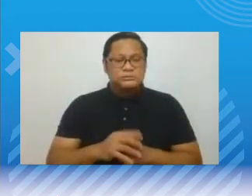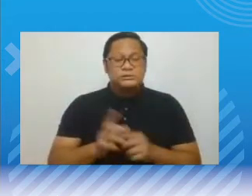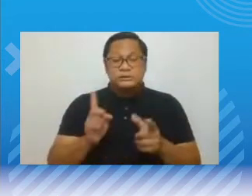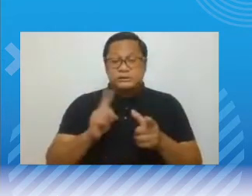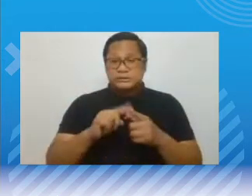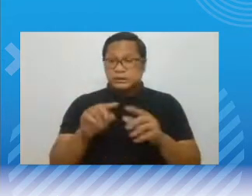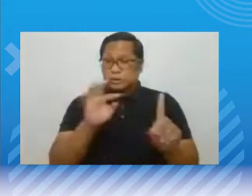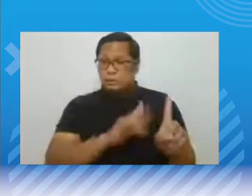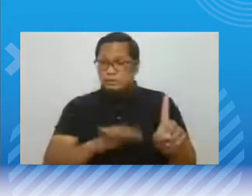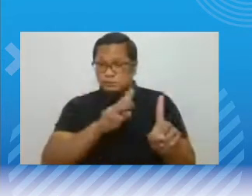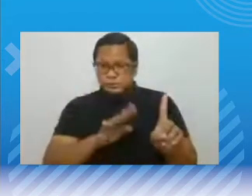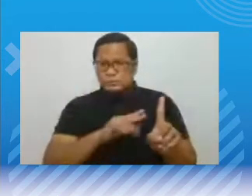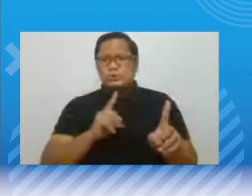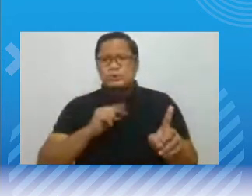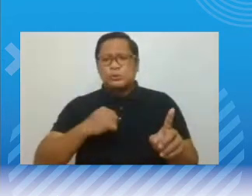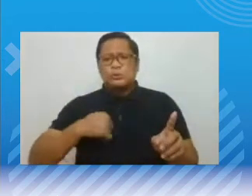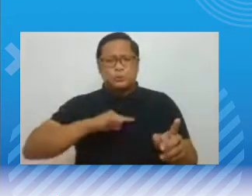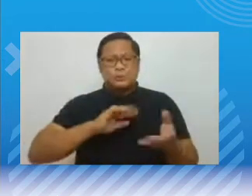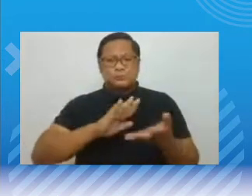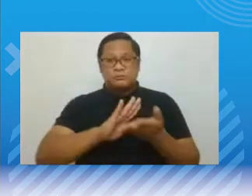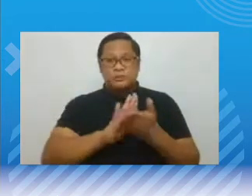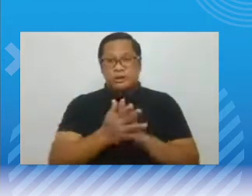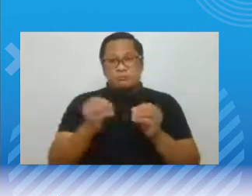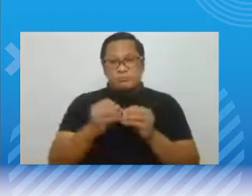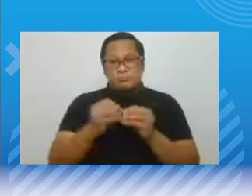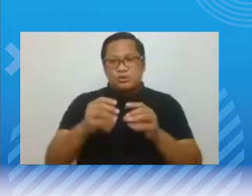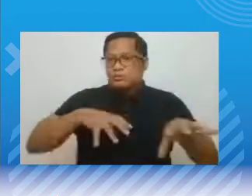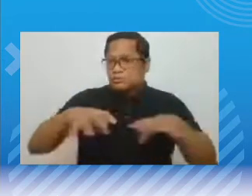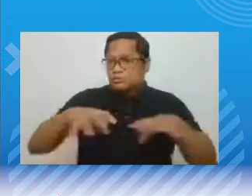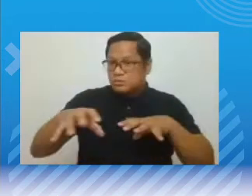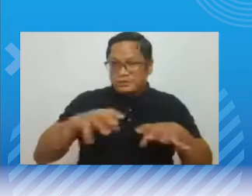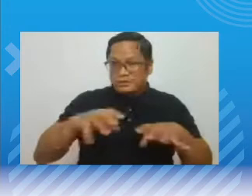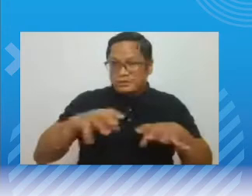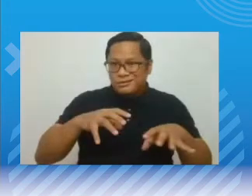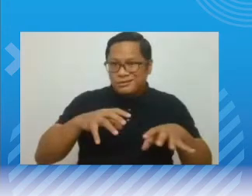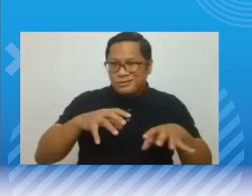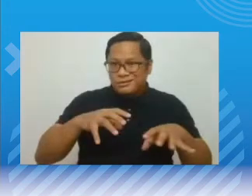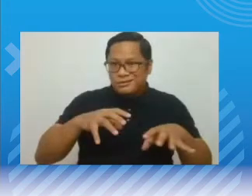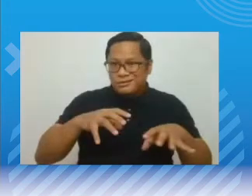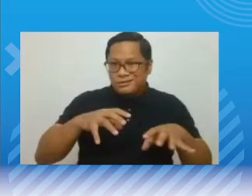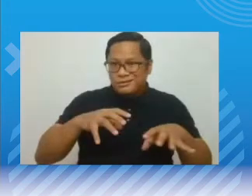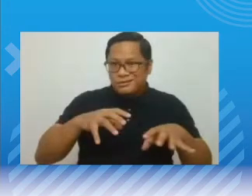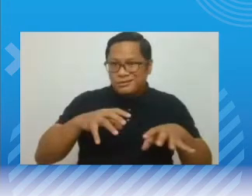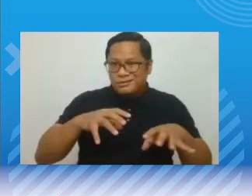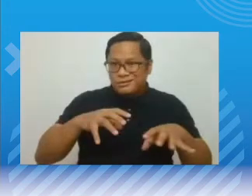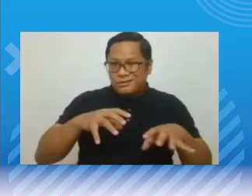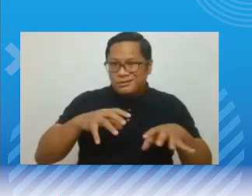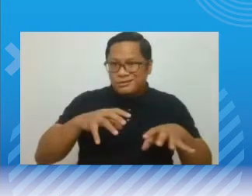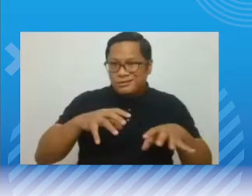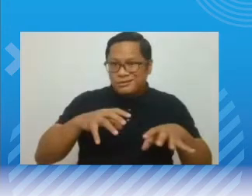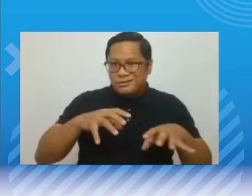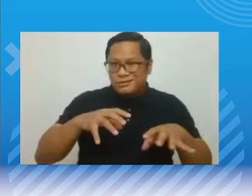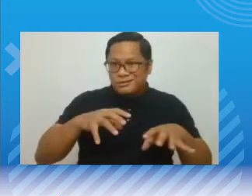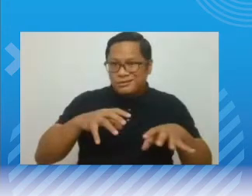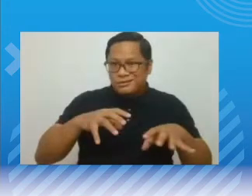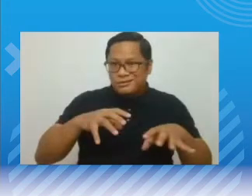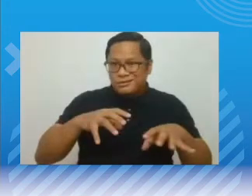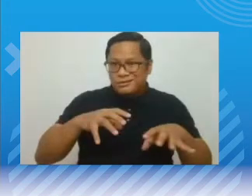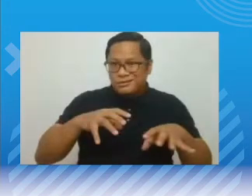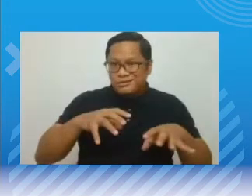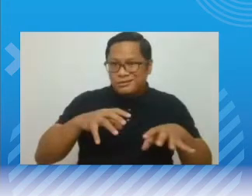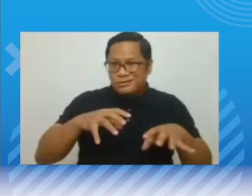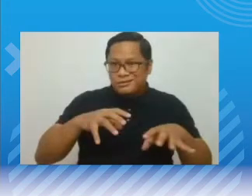natin na we become hyperactive, impulsive, tanggap ng trabaho kahit na alam natin na hindi na